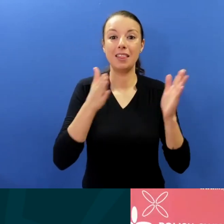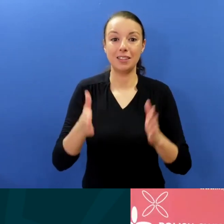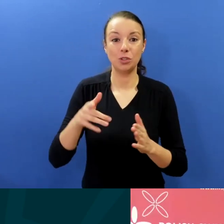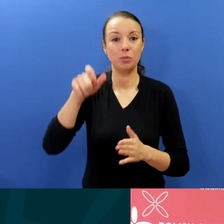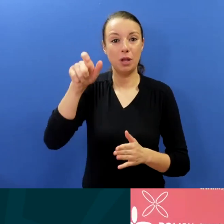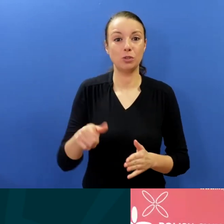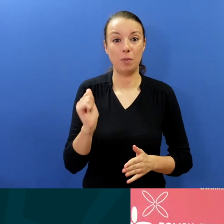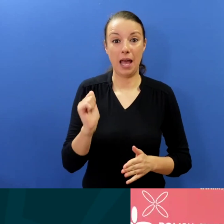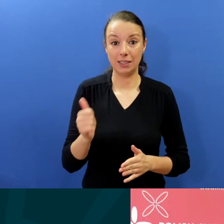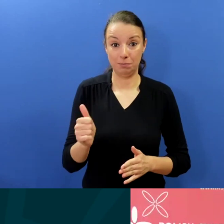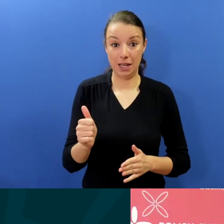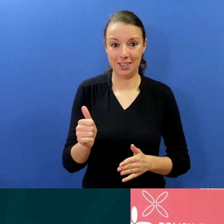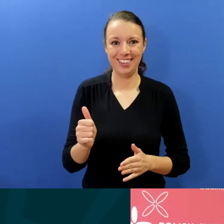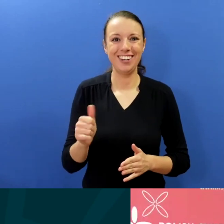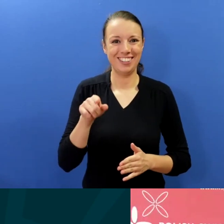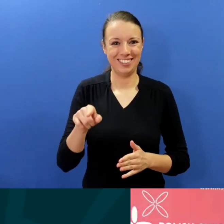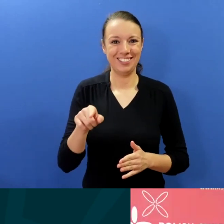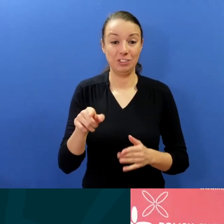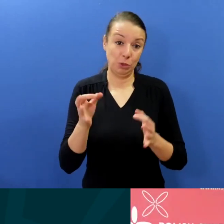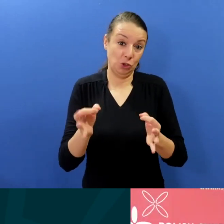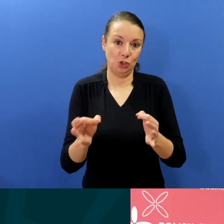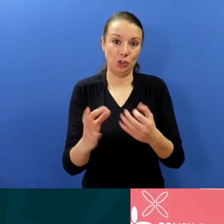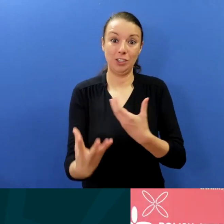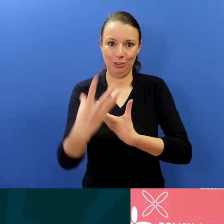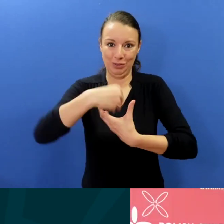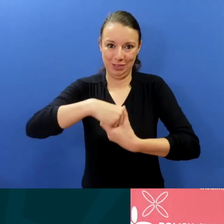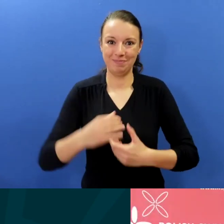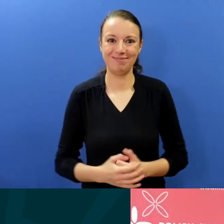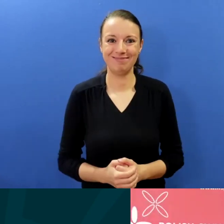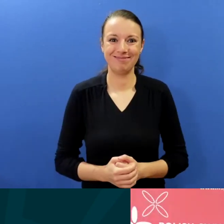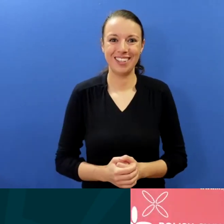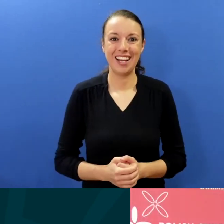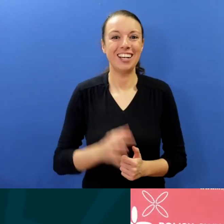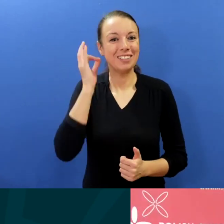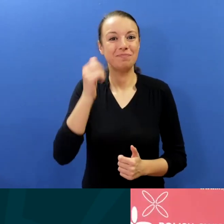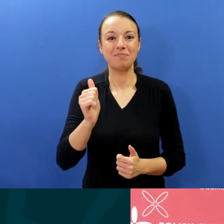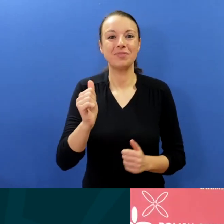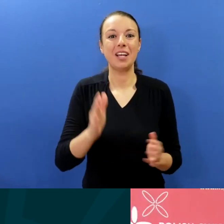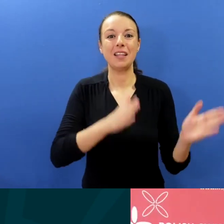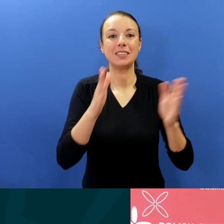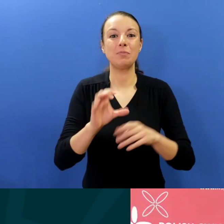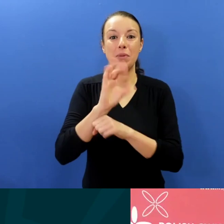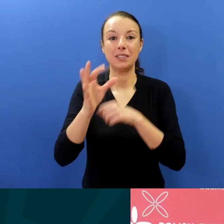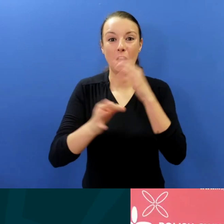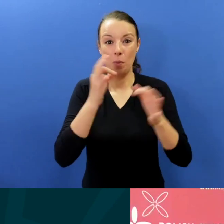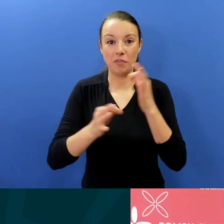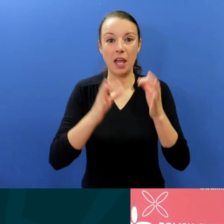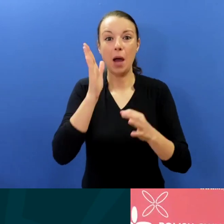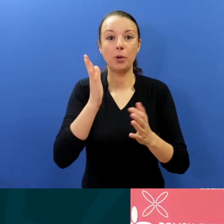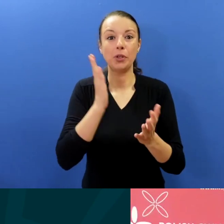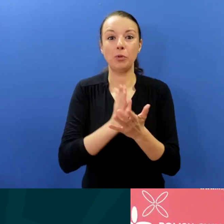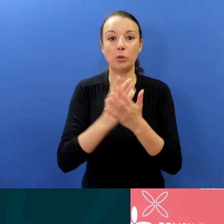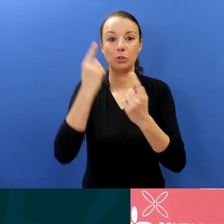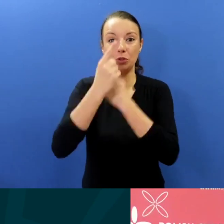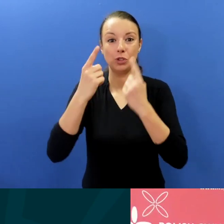proceed with by passing the floor to another expert we have invited for another presentation. And